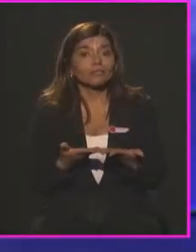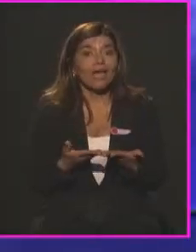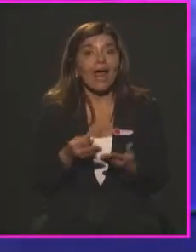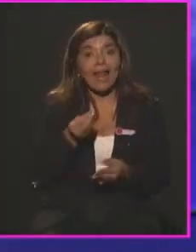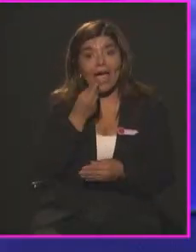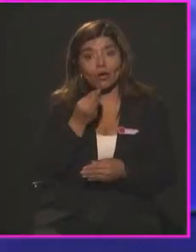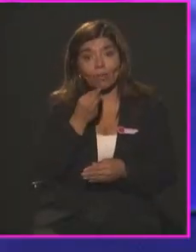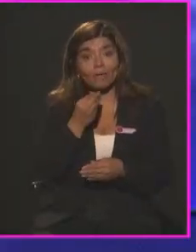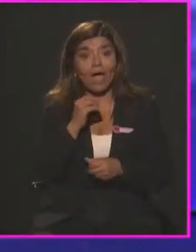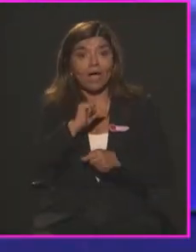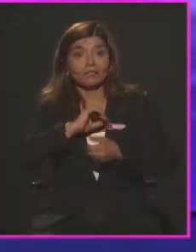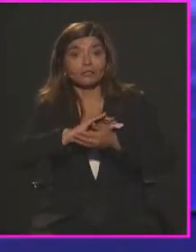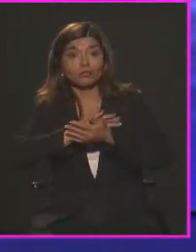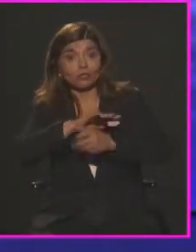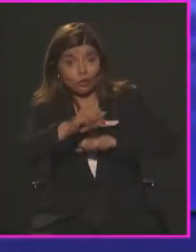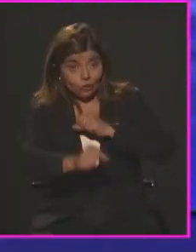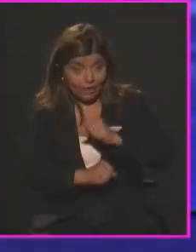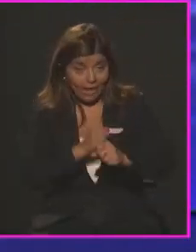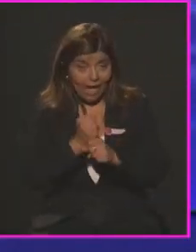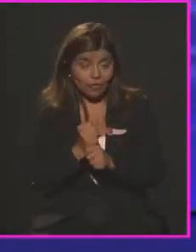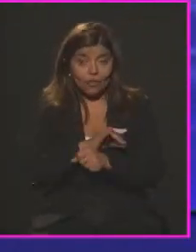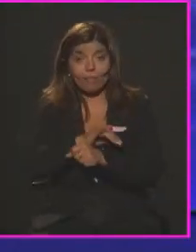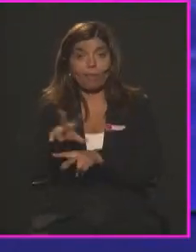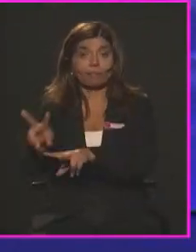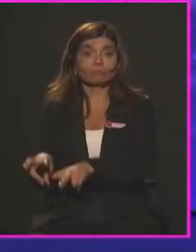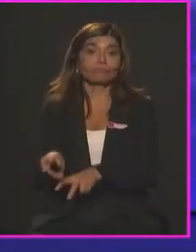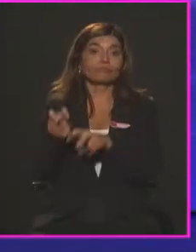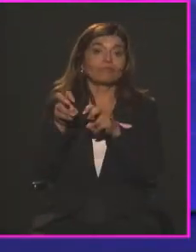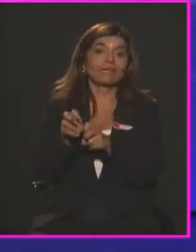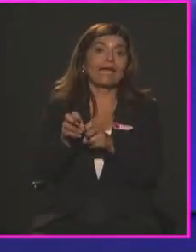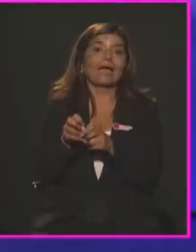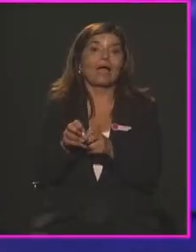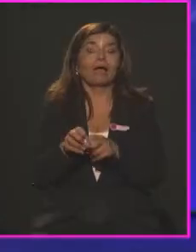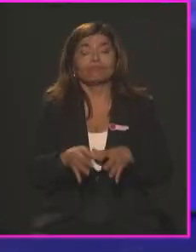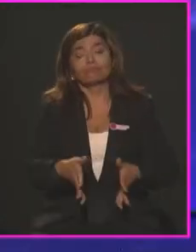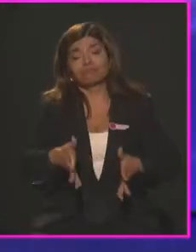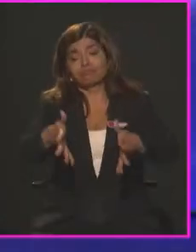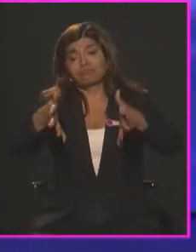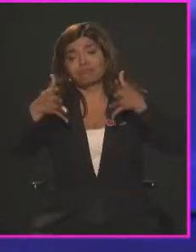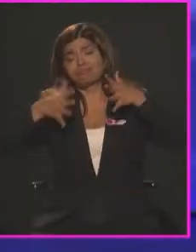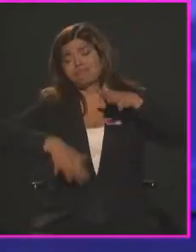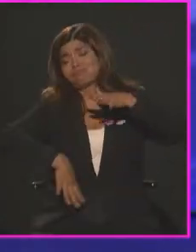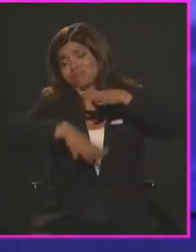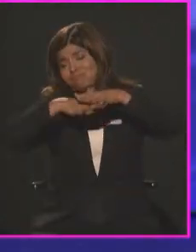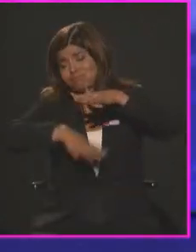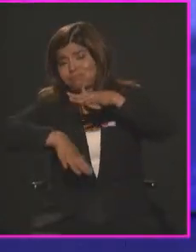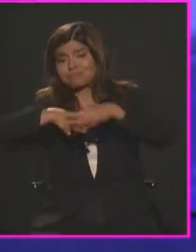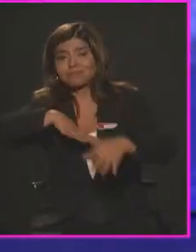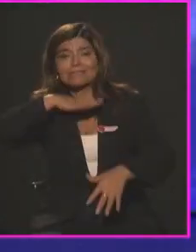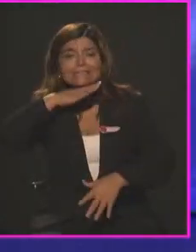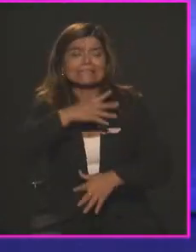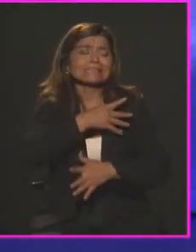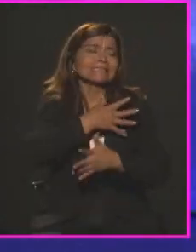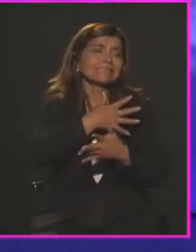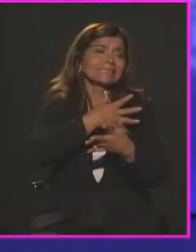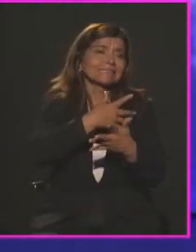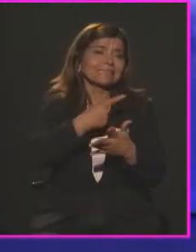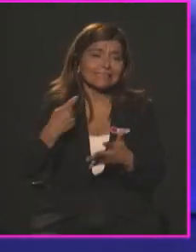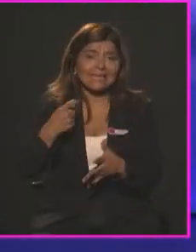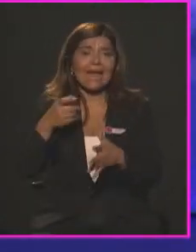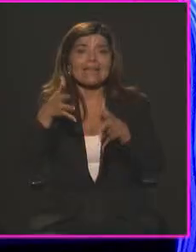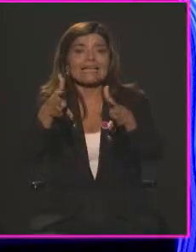harvest it, it would fill trucks. In fact, it would fill 100 semi-trucks every